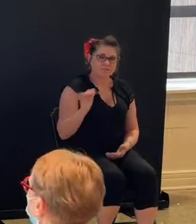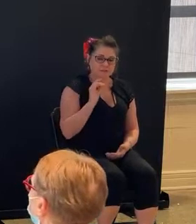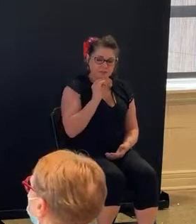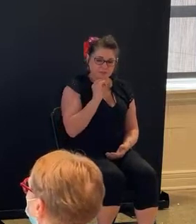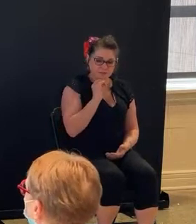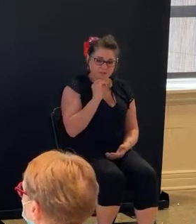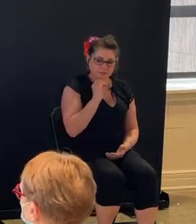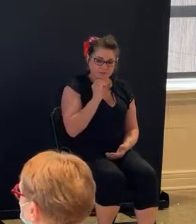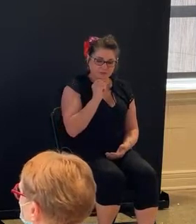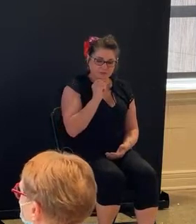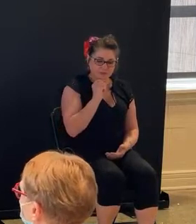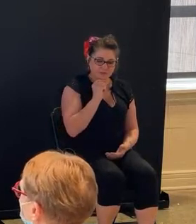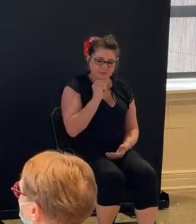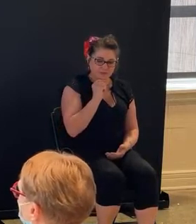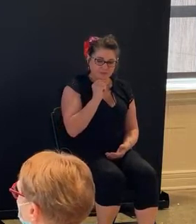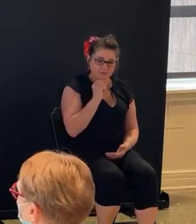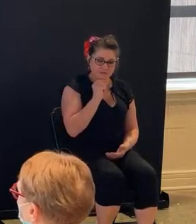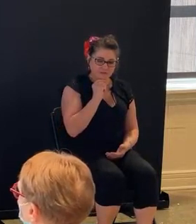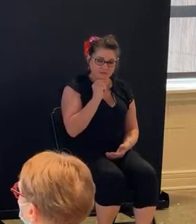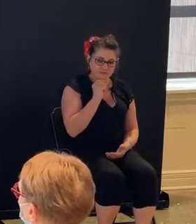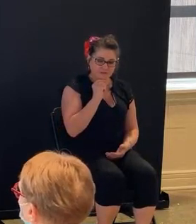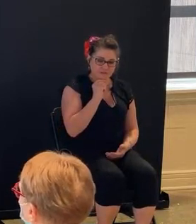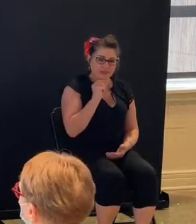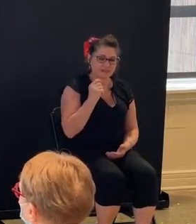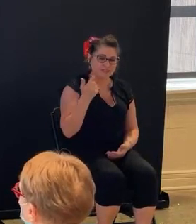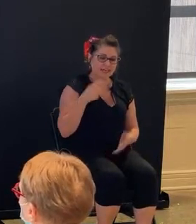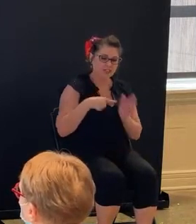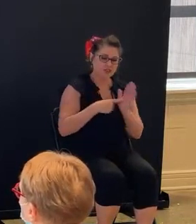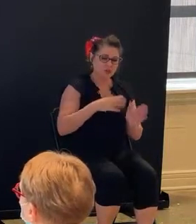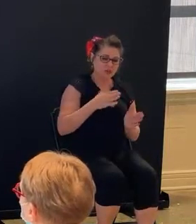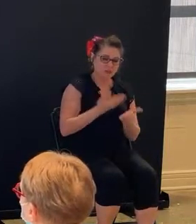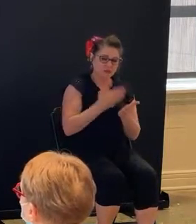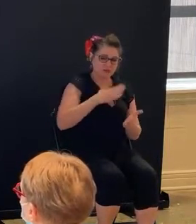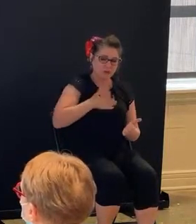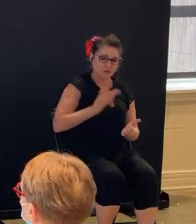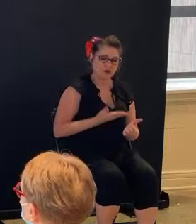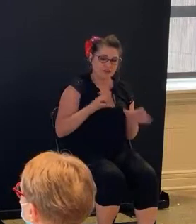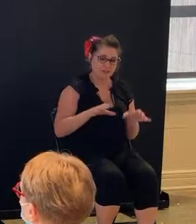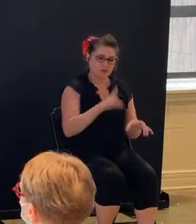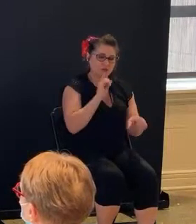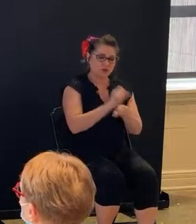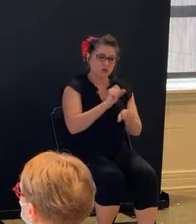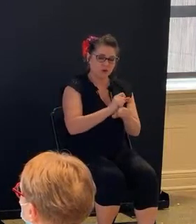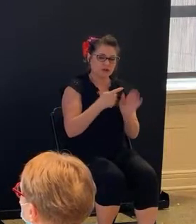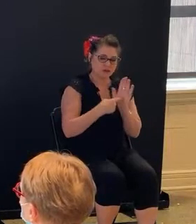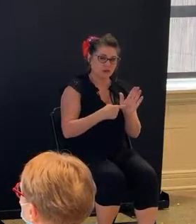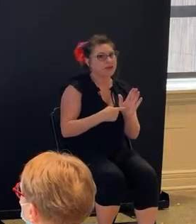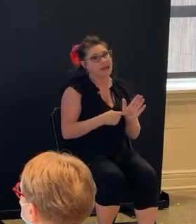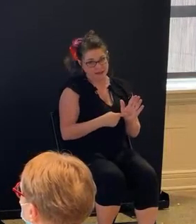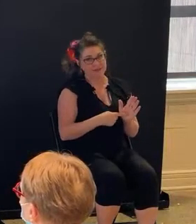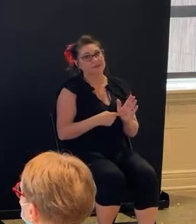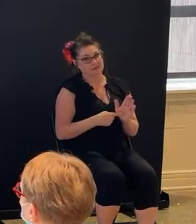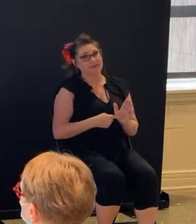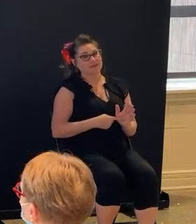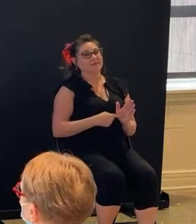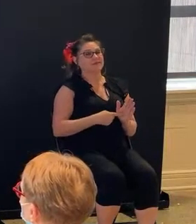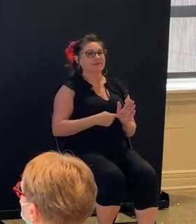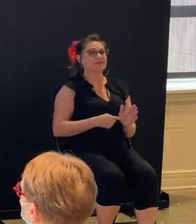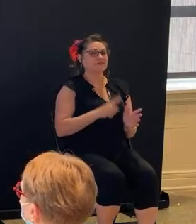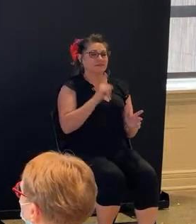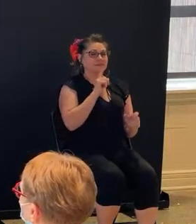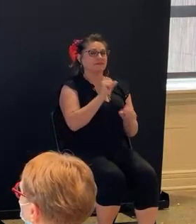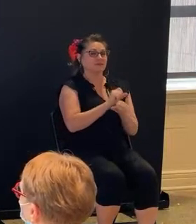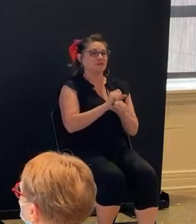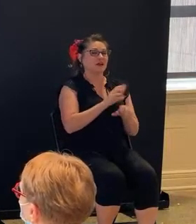are willing to do the work of understanding it. And it was a lot of work. It's always a lot of work.